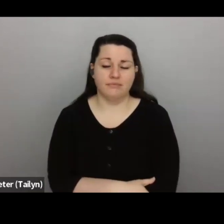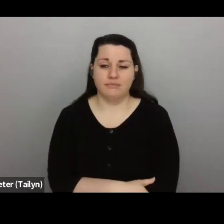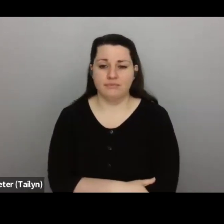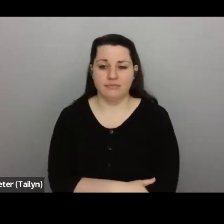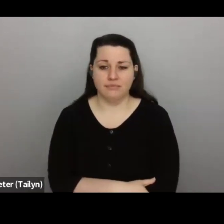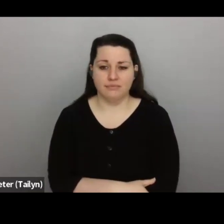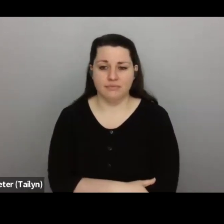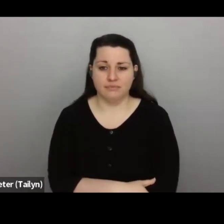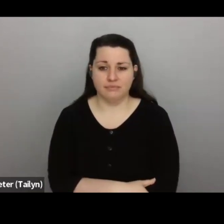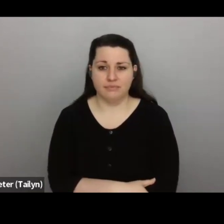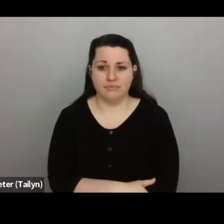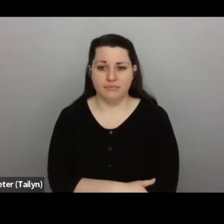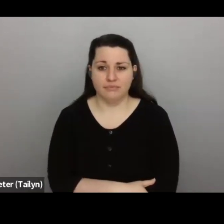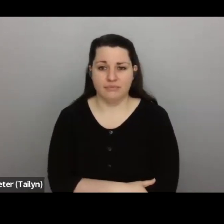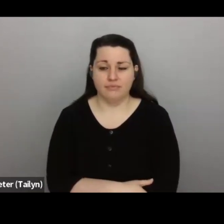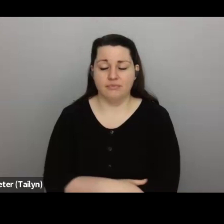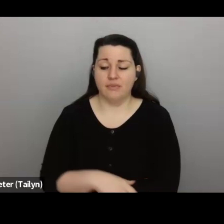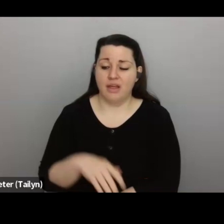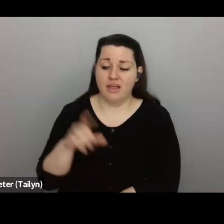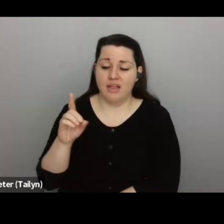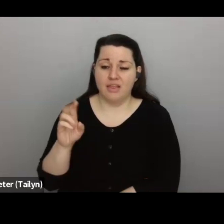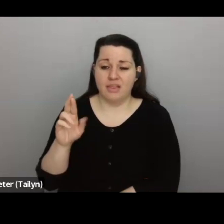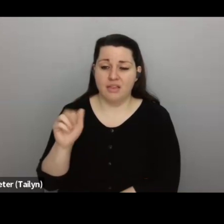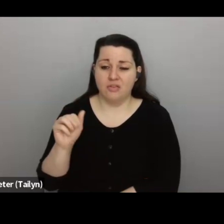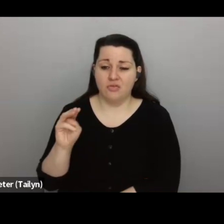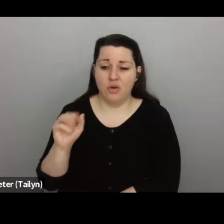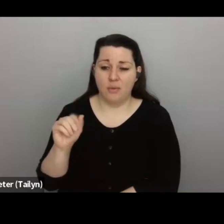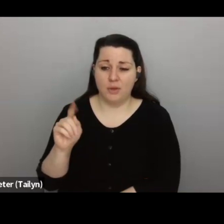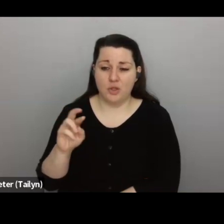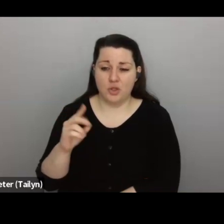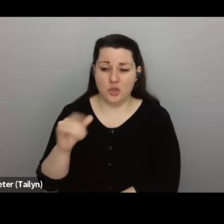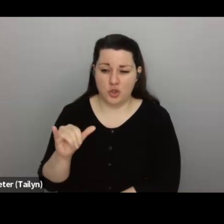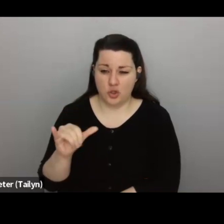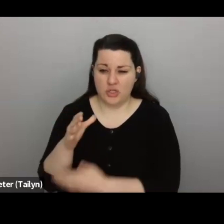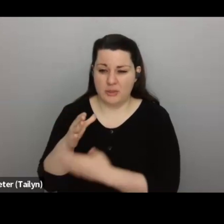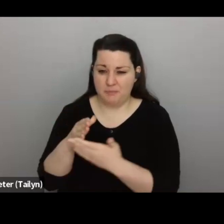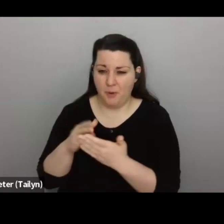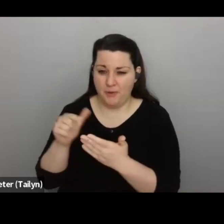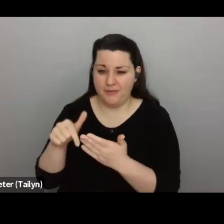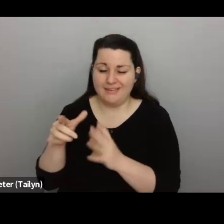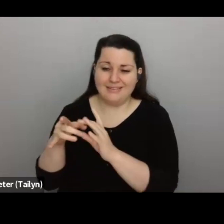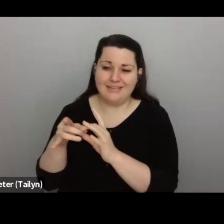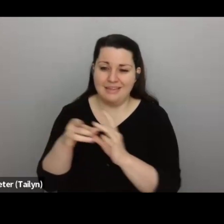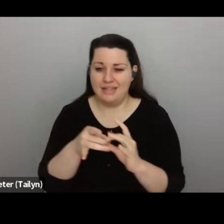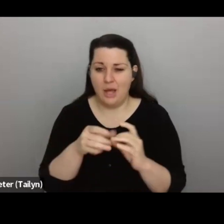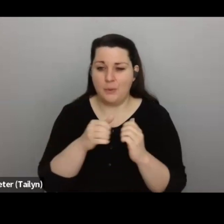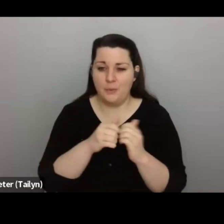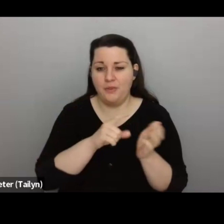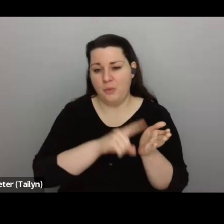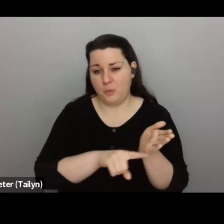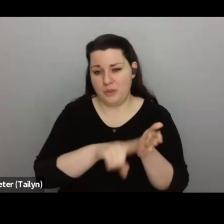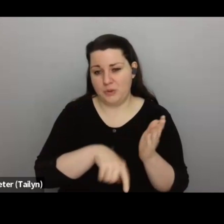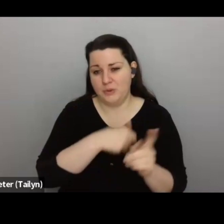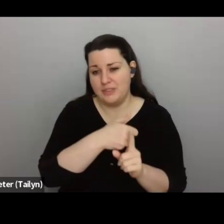In fact, the dramaturgy aspect of this, a lot of it connects to the research itself.